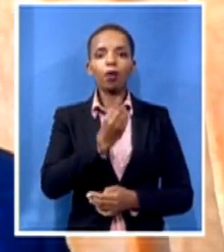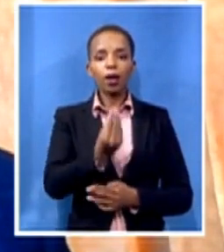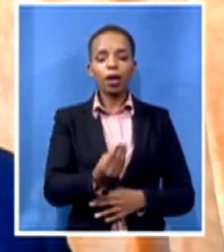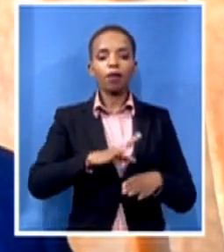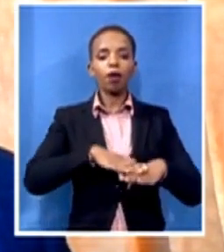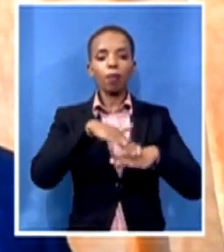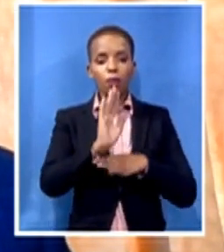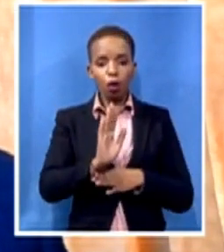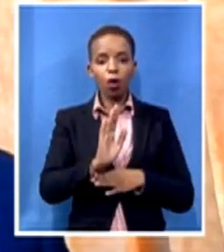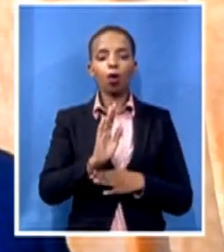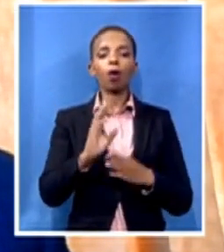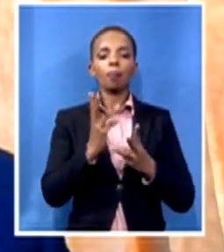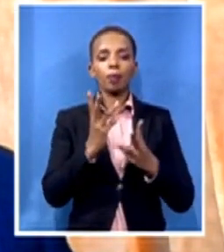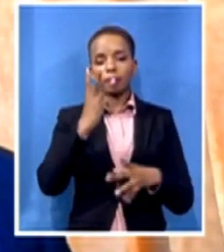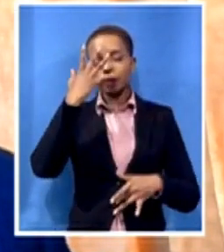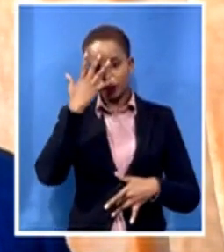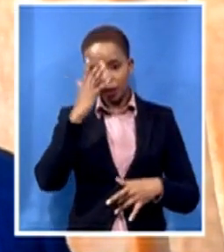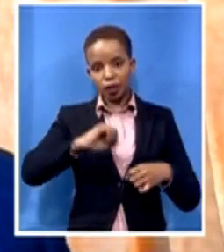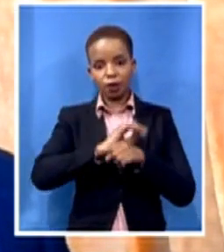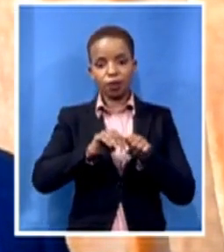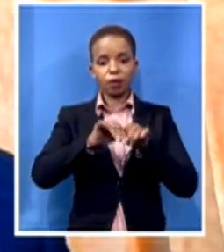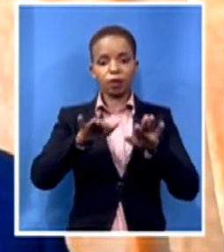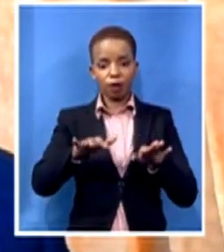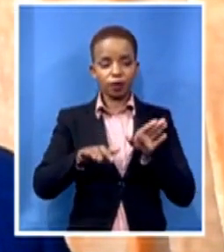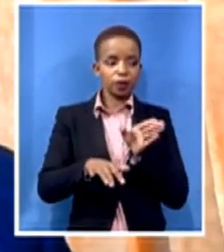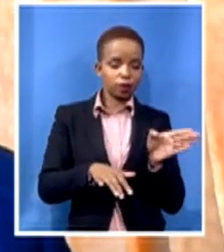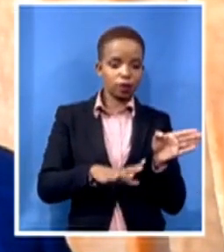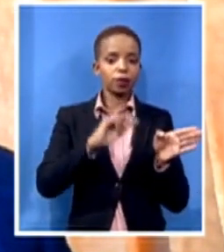men. Right. But in my own opinion, I don't think it